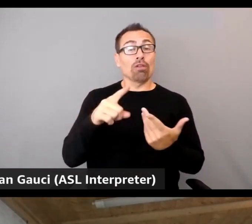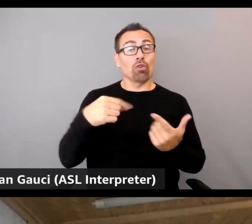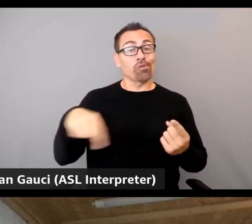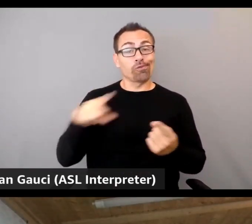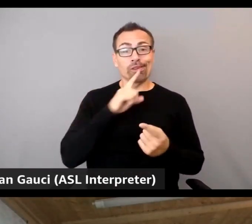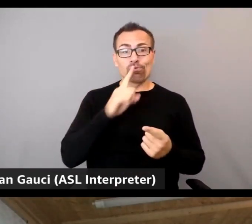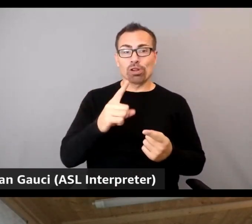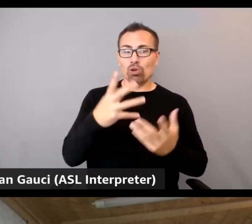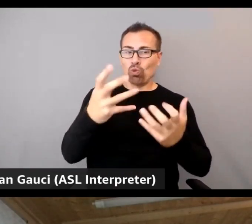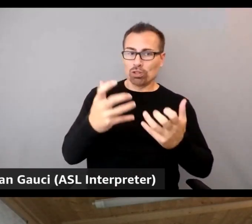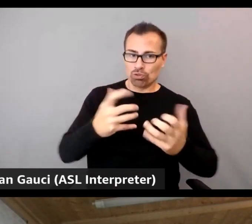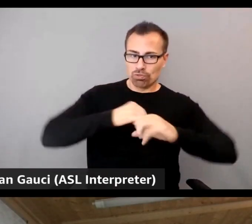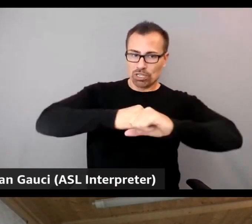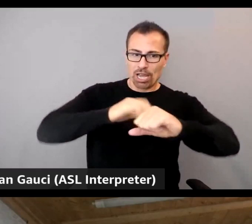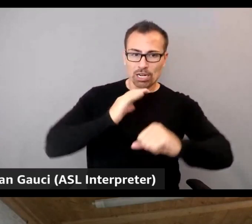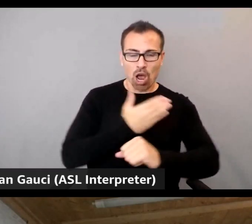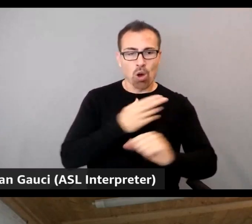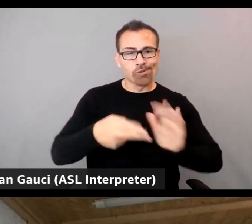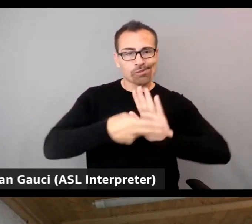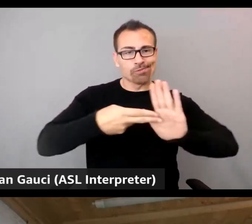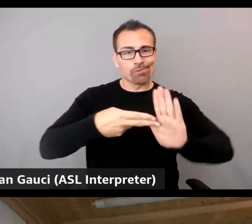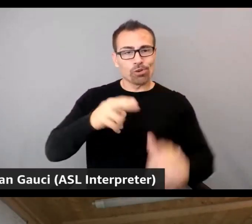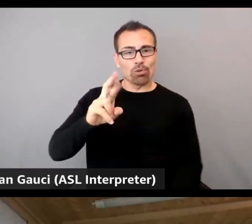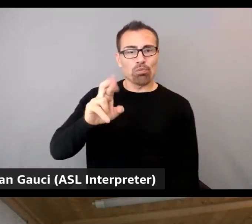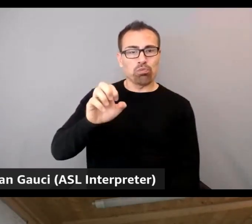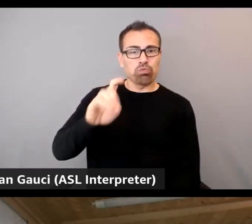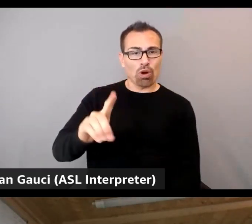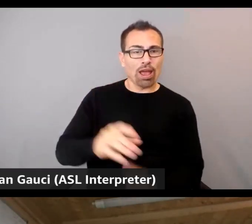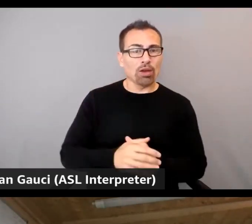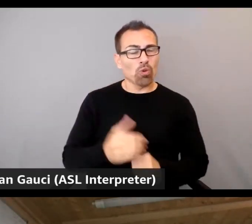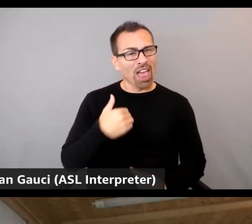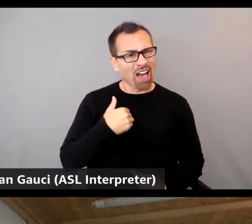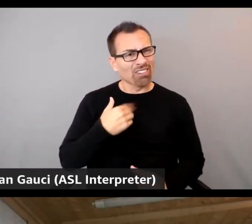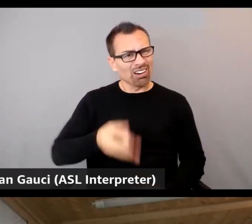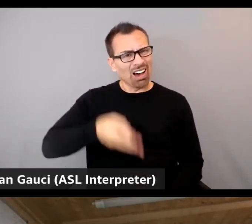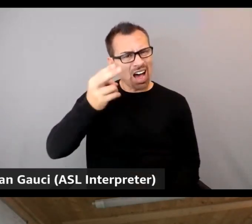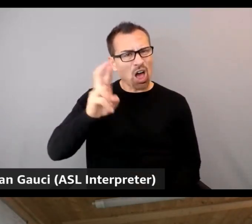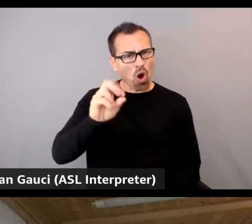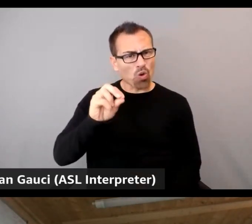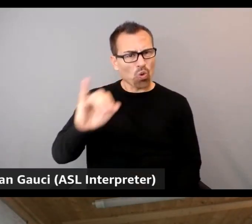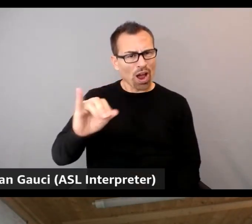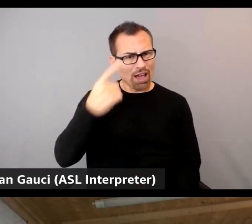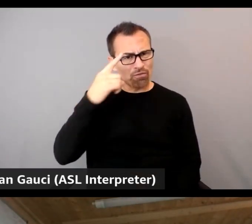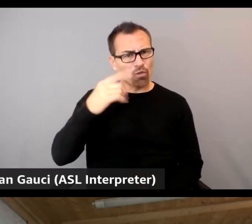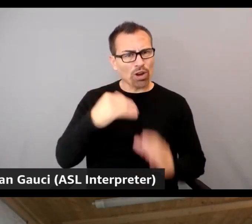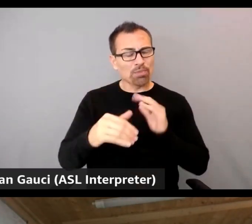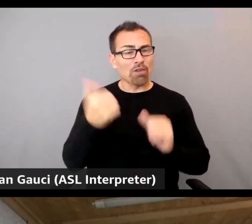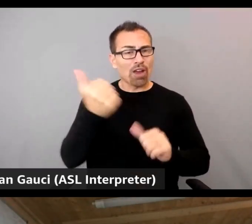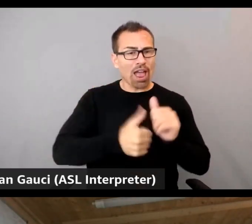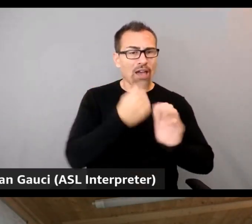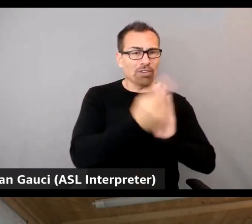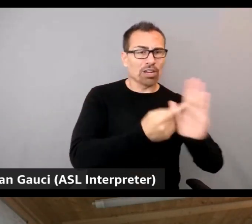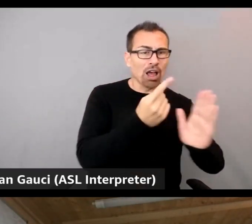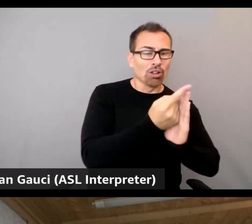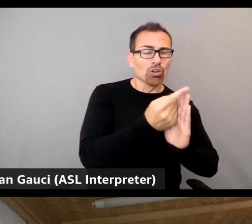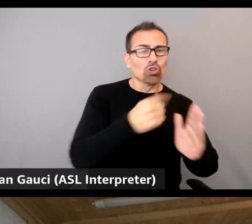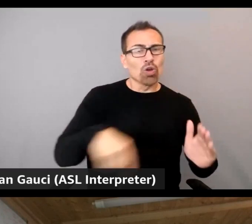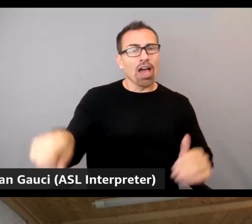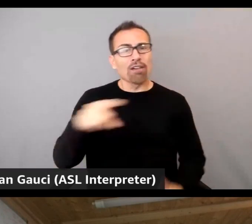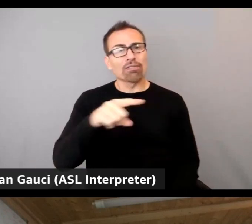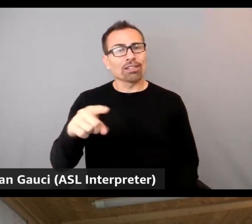their brand and want it, and email is a high ROI. It's for every dollar you spend, it's between 38 and 41 dollars in return.